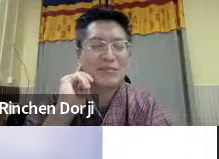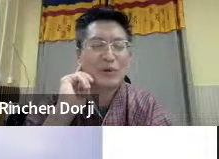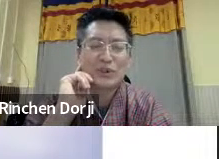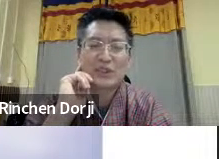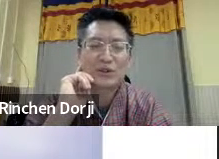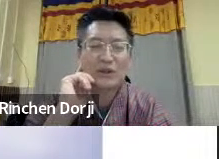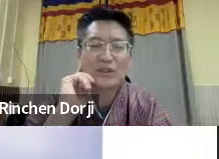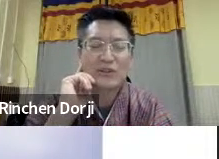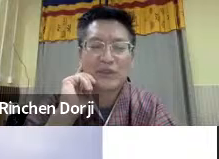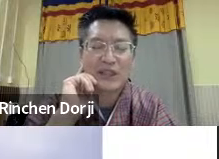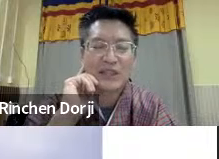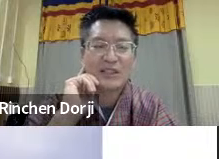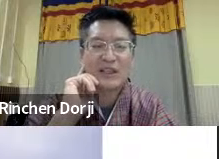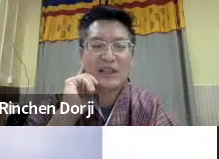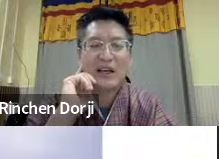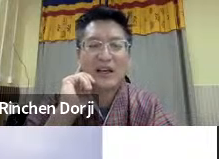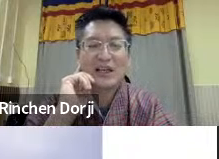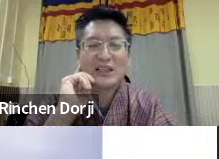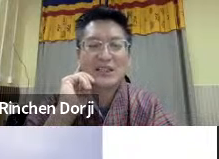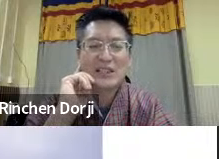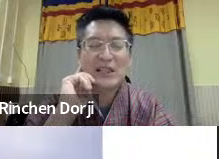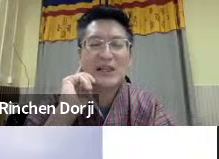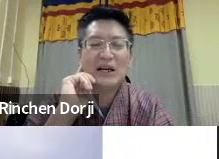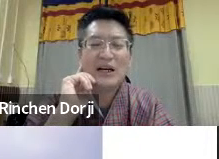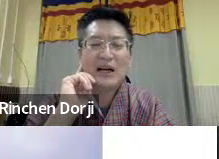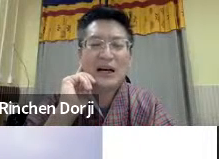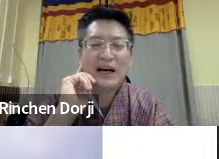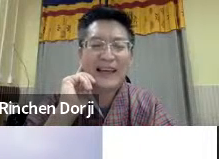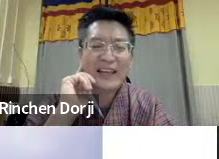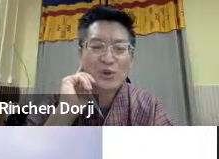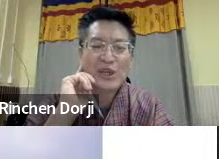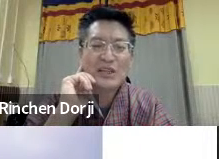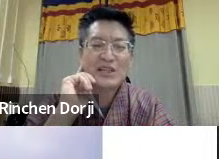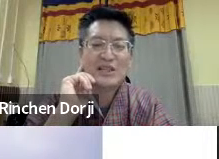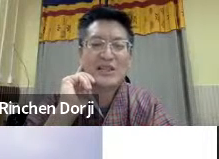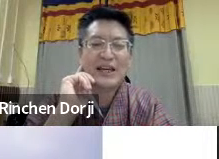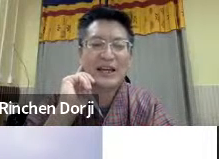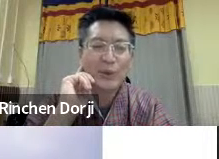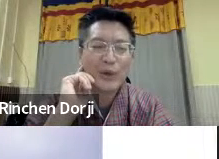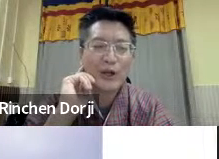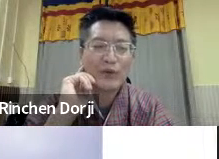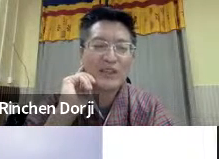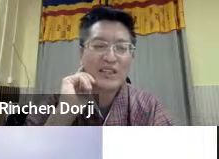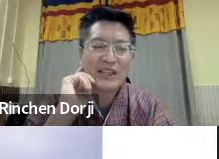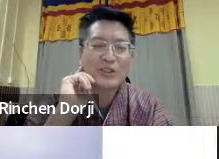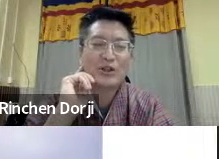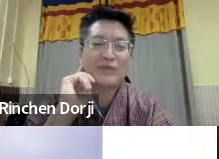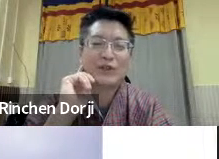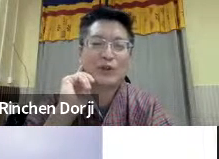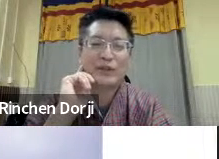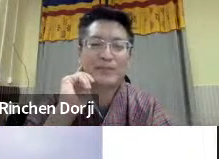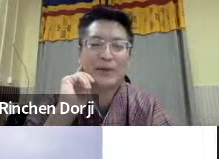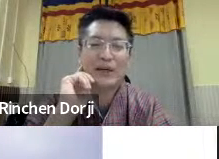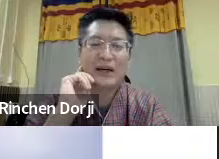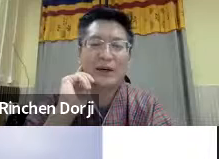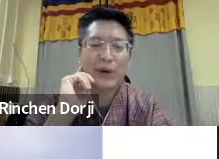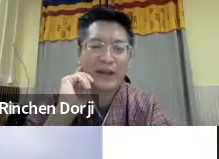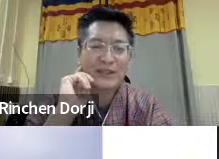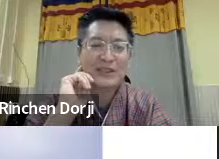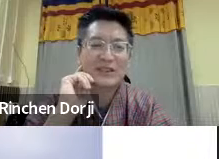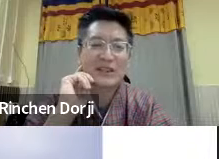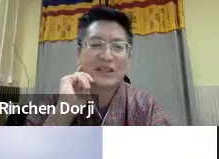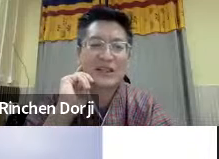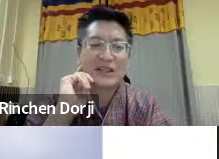the remotest corners of the country still are educated and aware of the threat of the